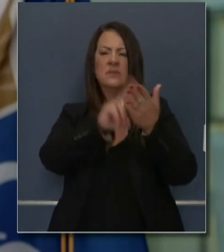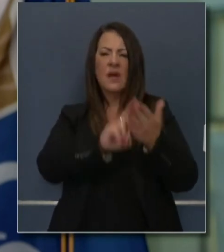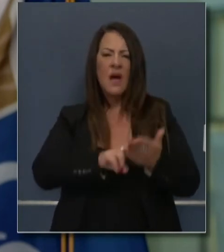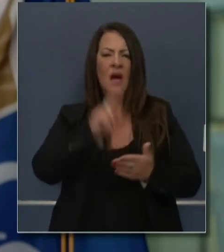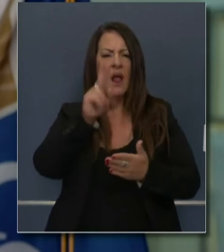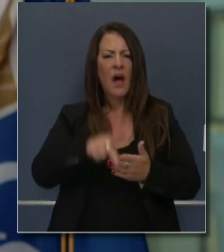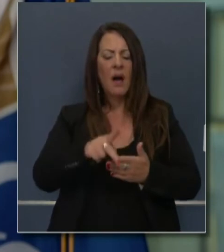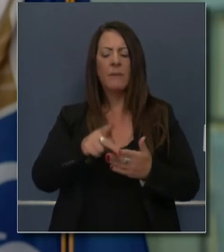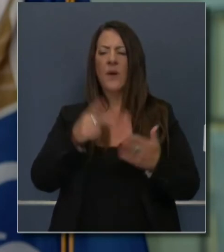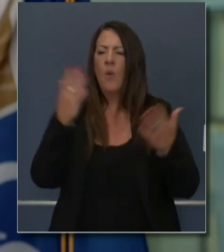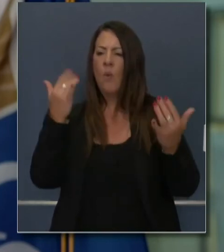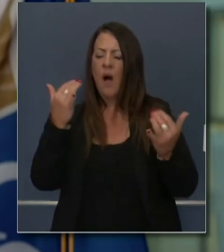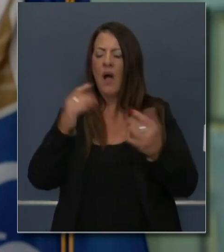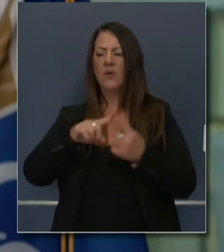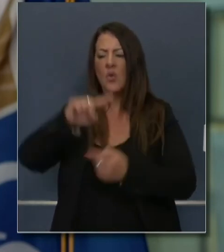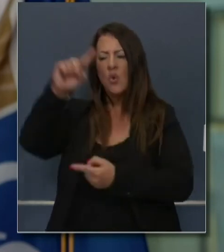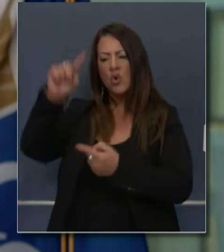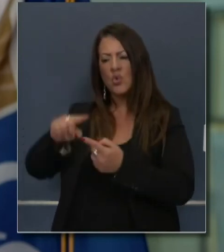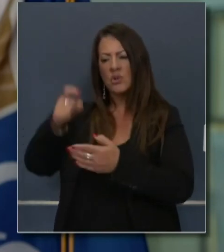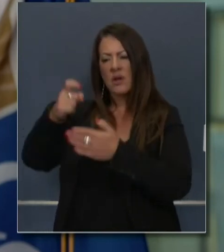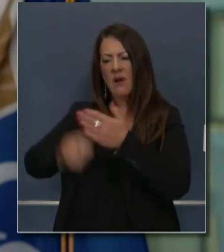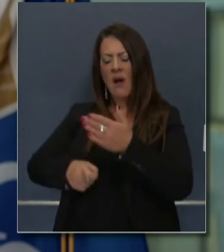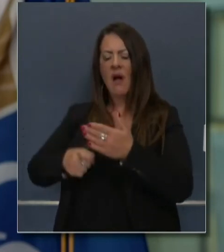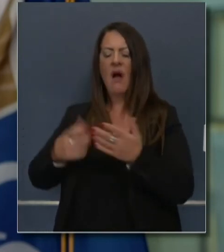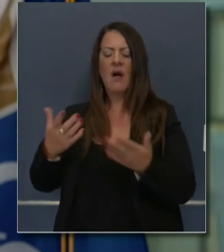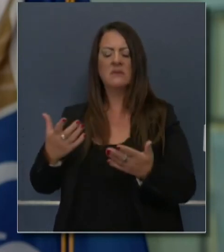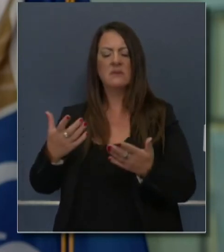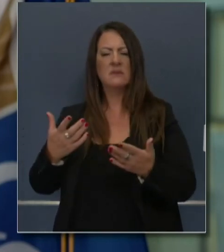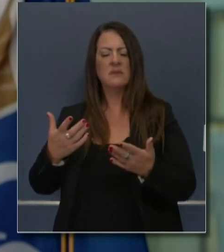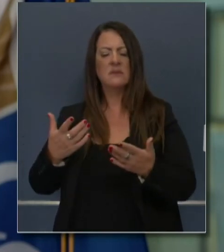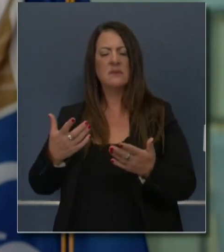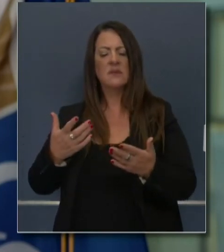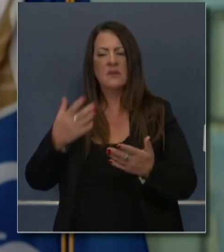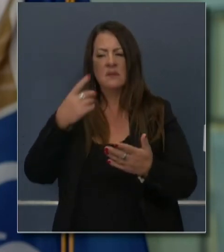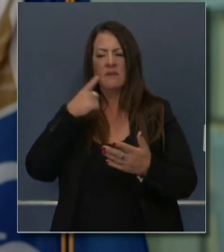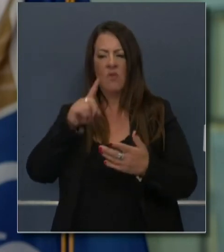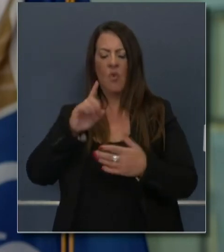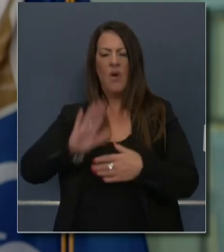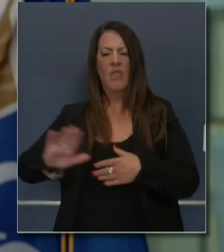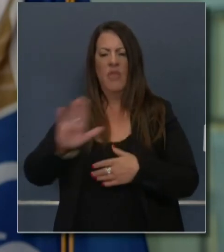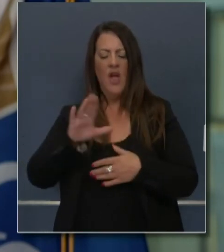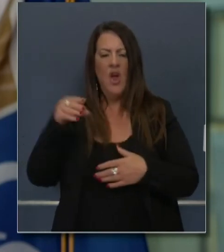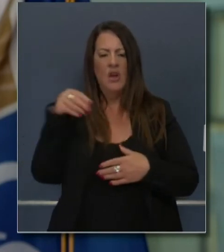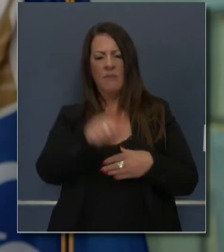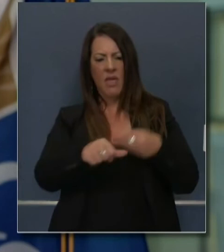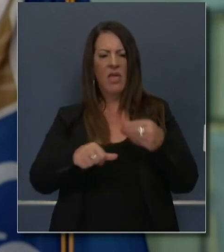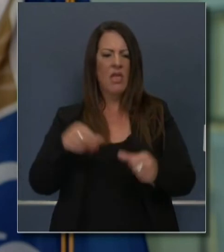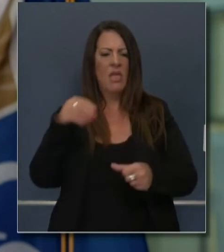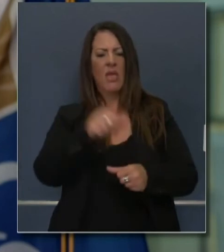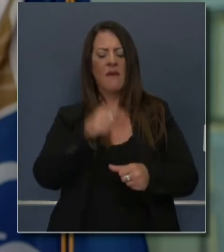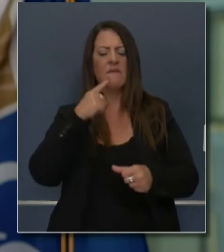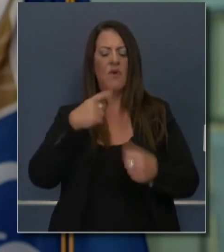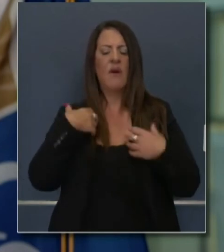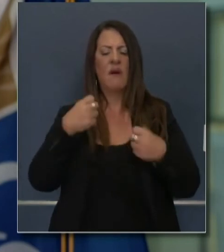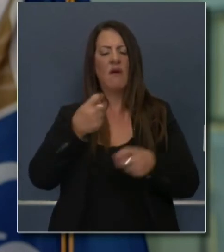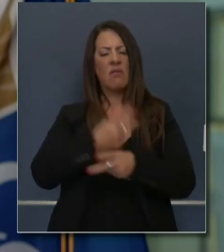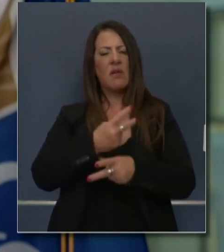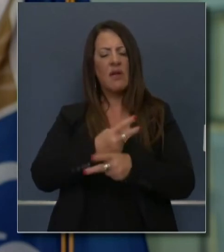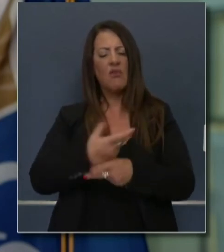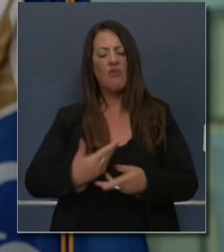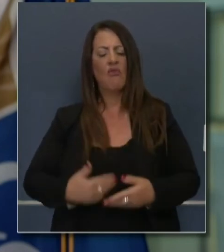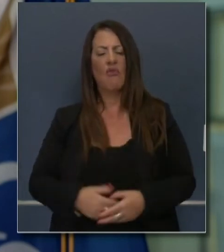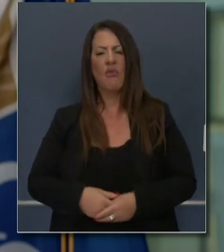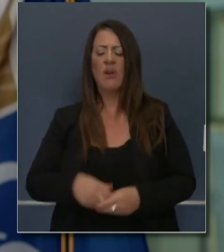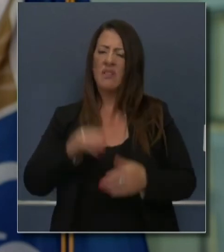lowering the costs, or at least reducing the impact on healthcare cost growth, which has been